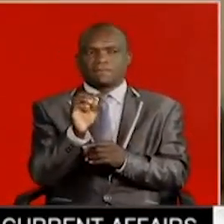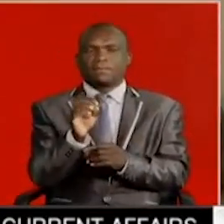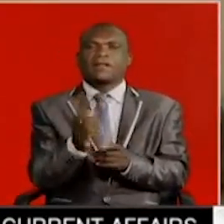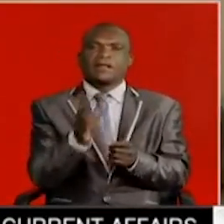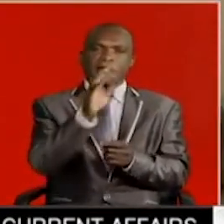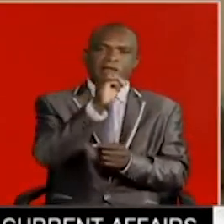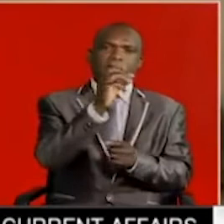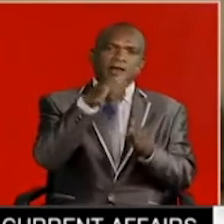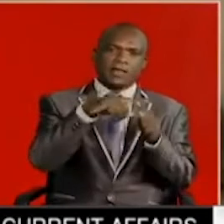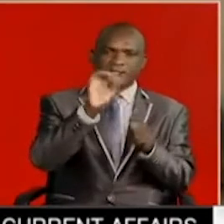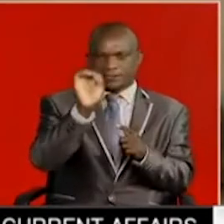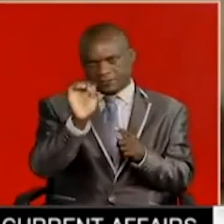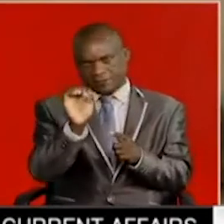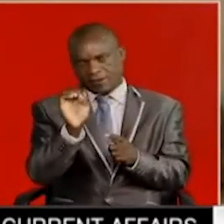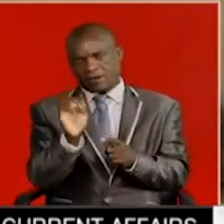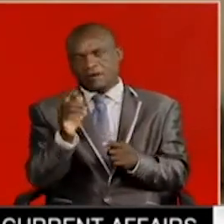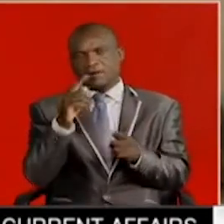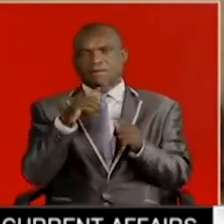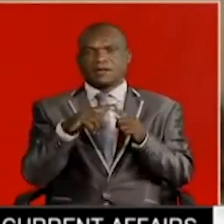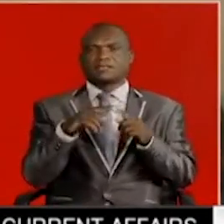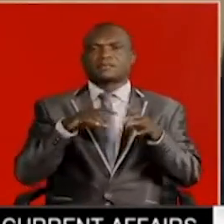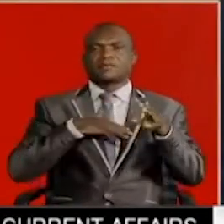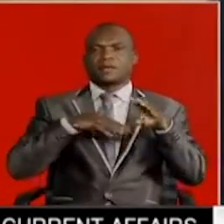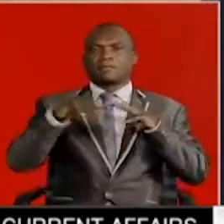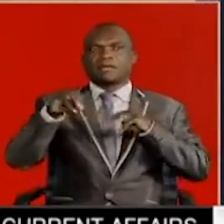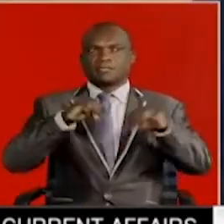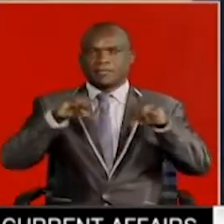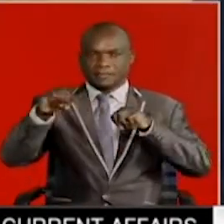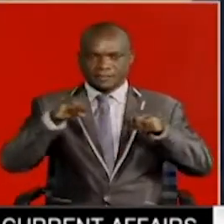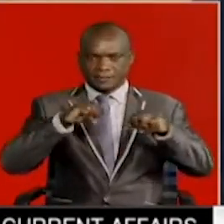M&E, and management of